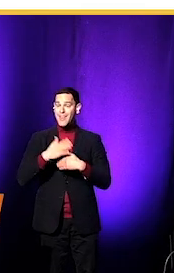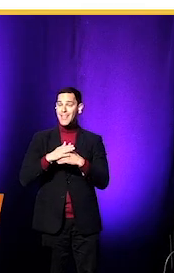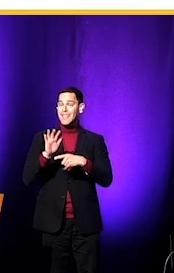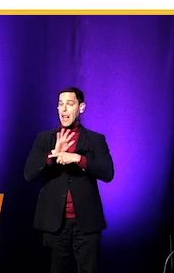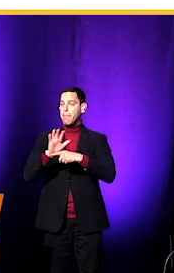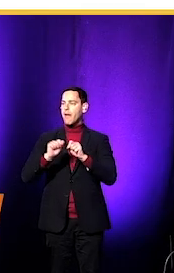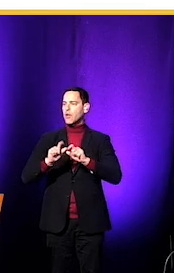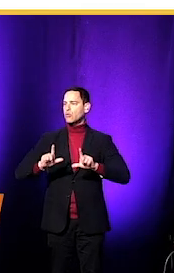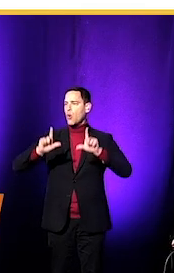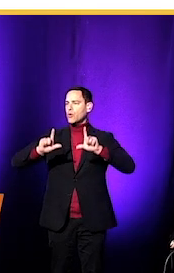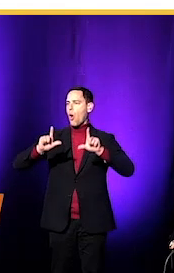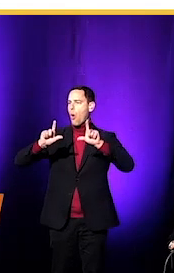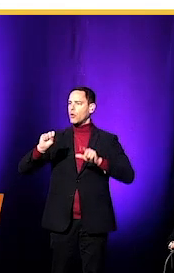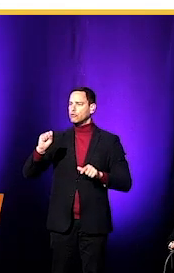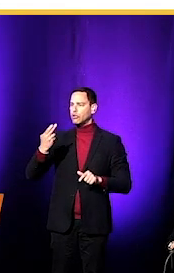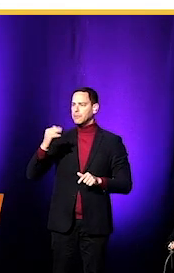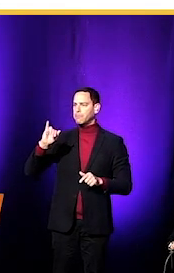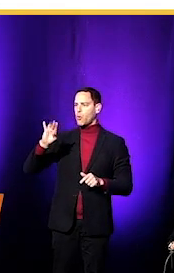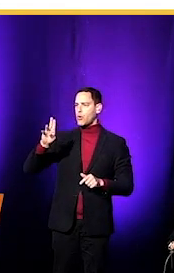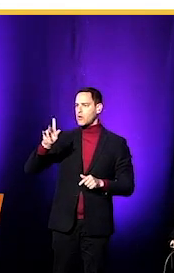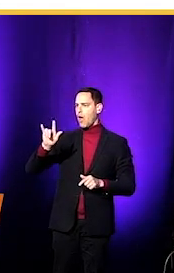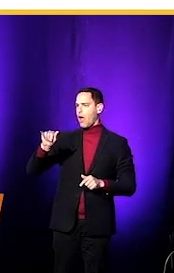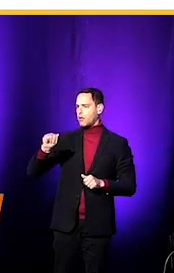how I envision